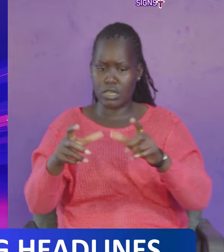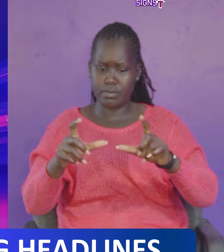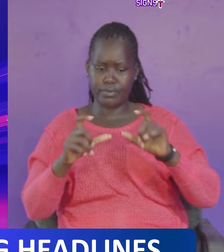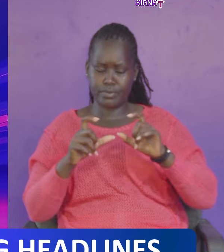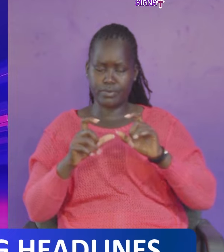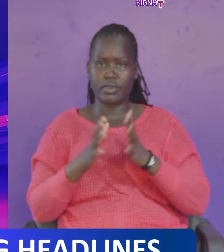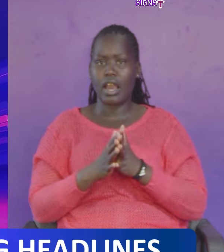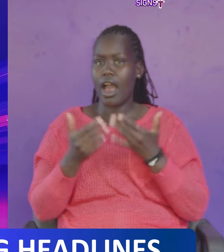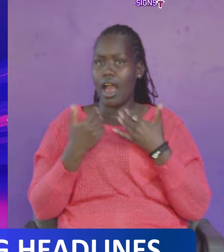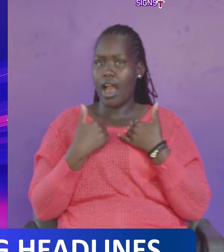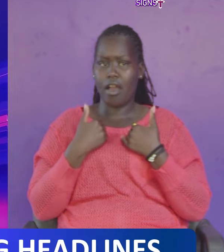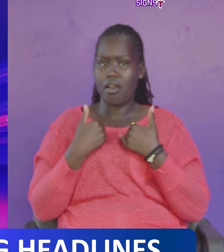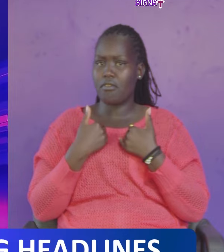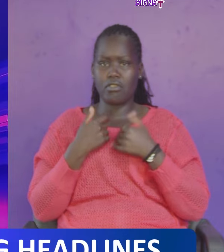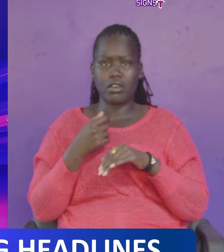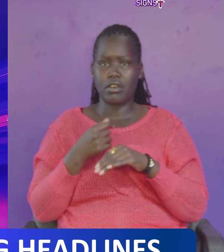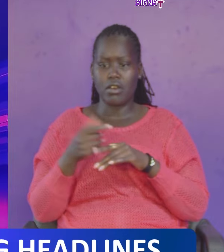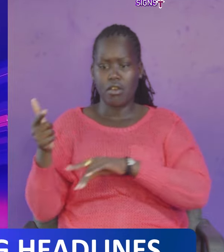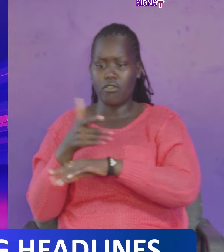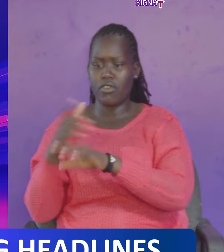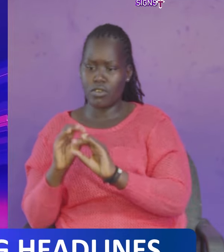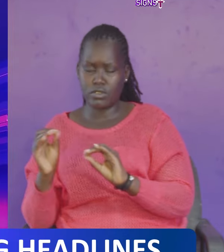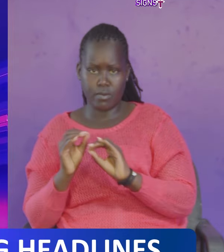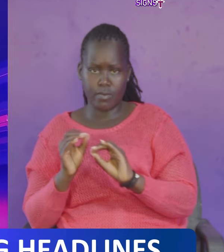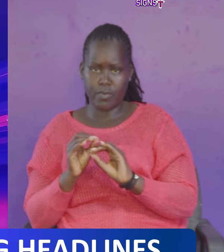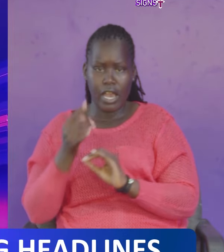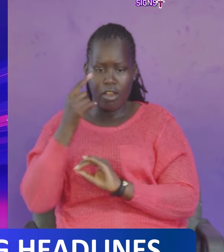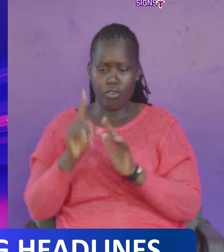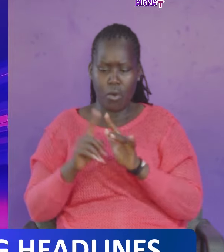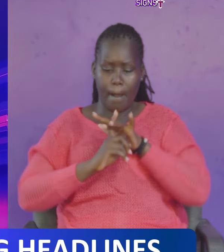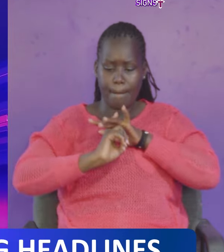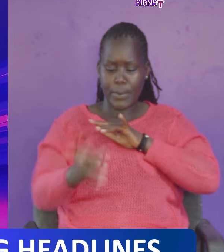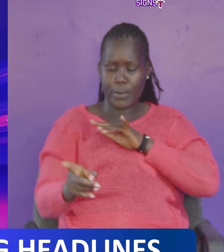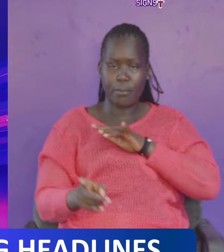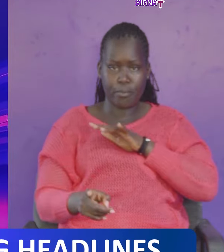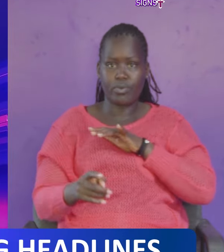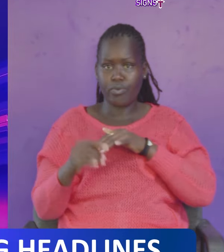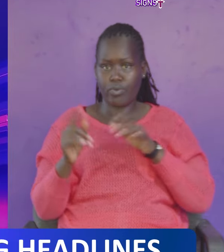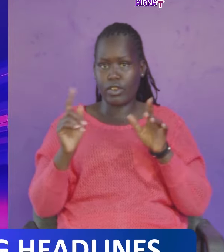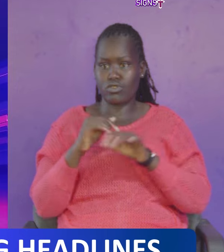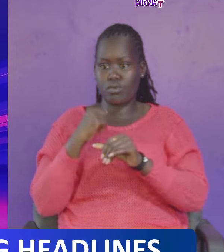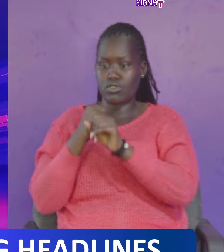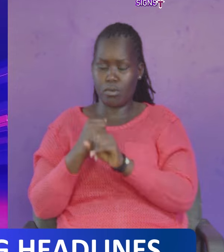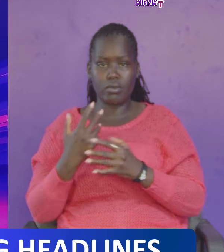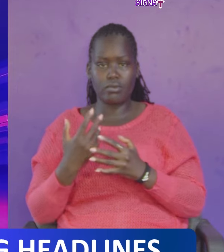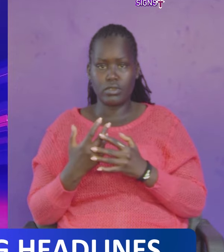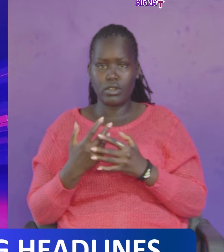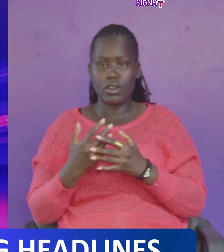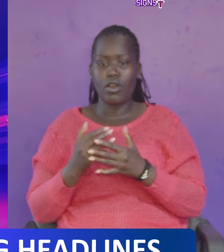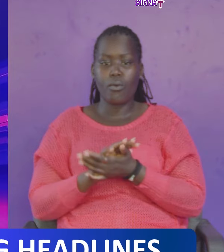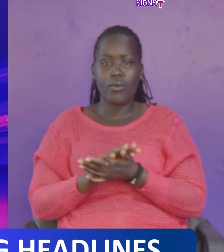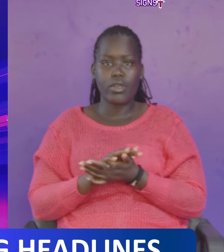known moments as stepping onto the road for what appeared to be a routine jog has mysteriously vanished, with